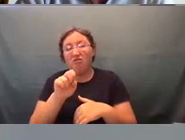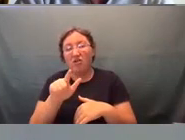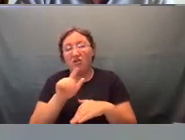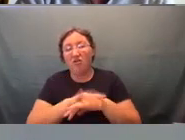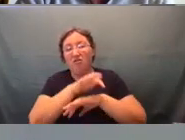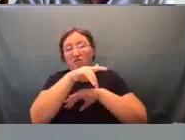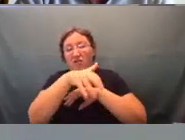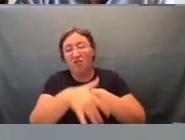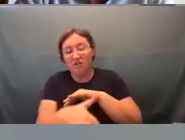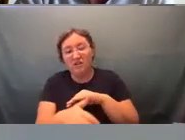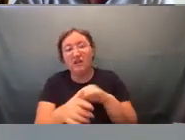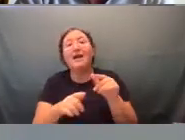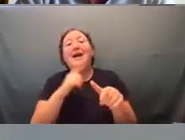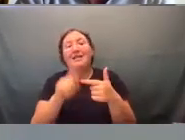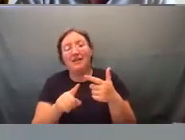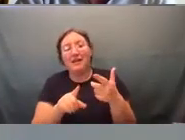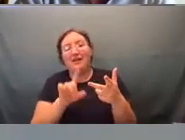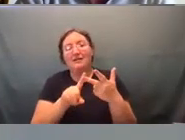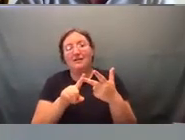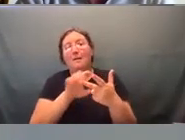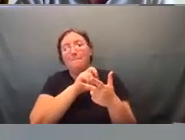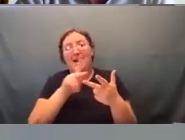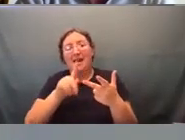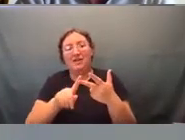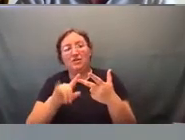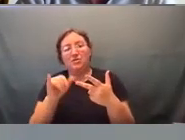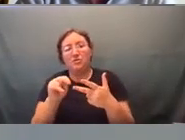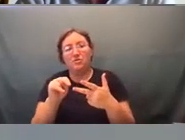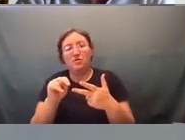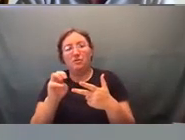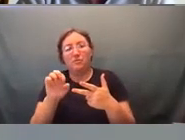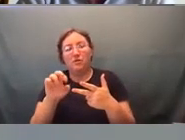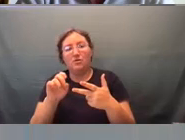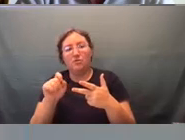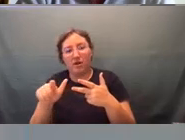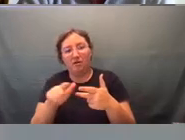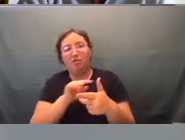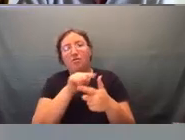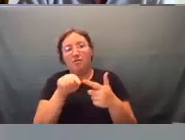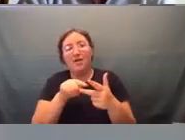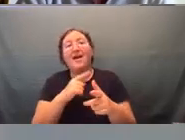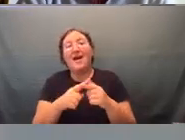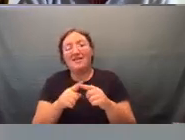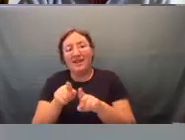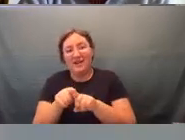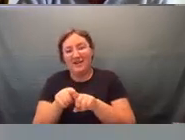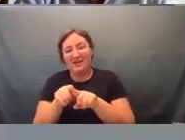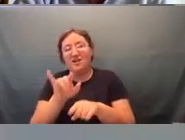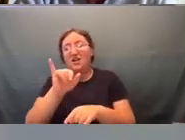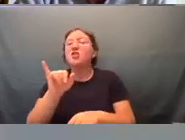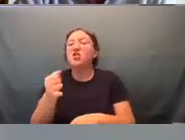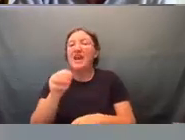before reconnecting to the John Muir Trail to see Nevada Falls. And then later we'll peel off the